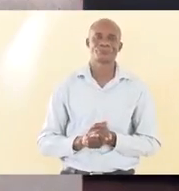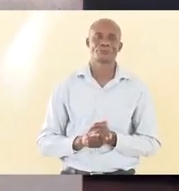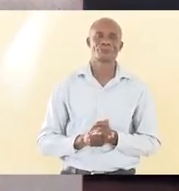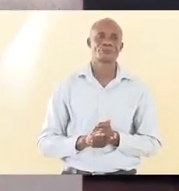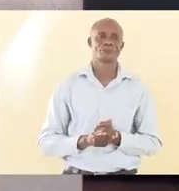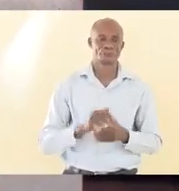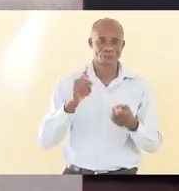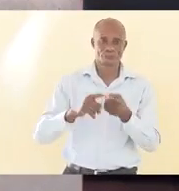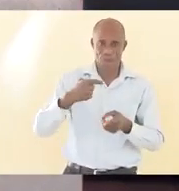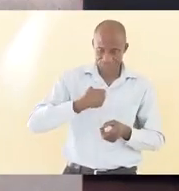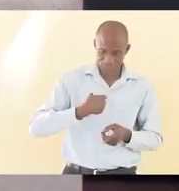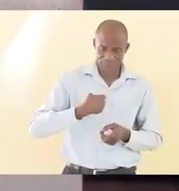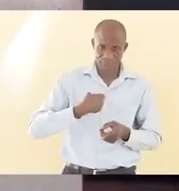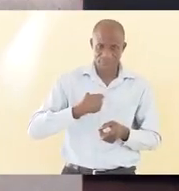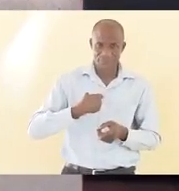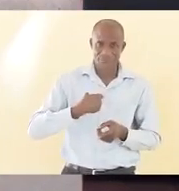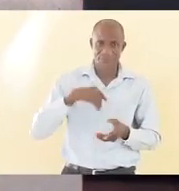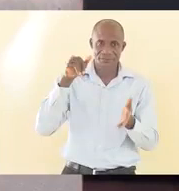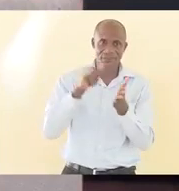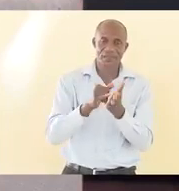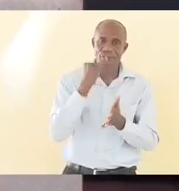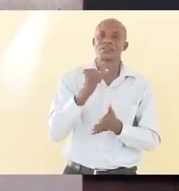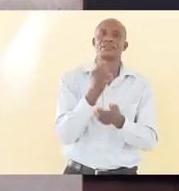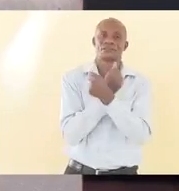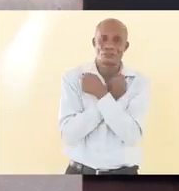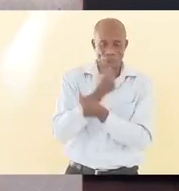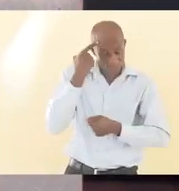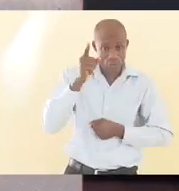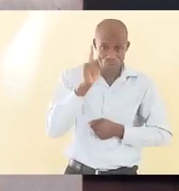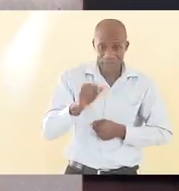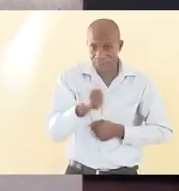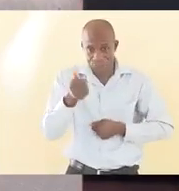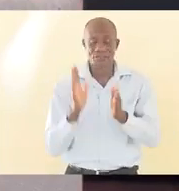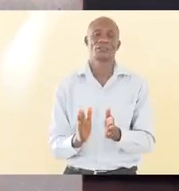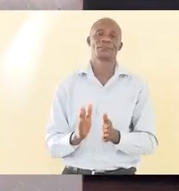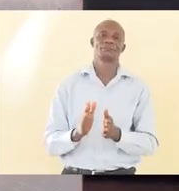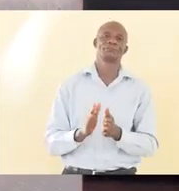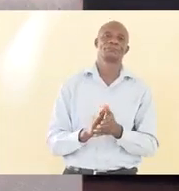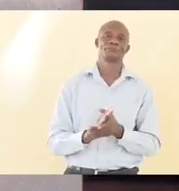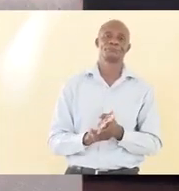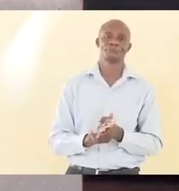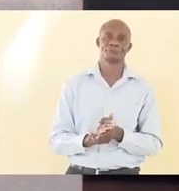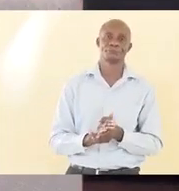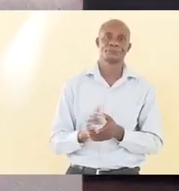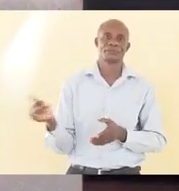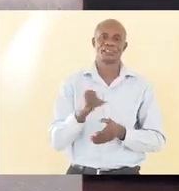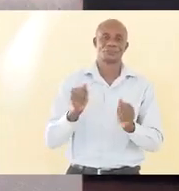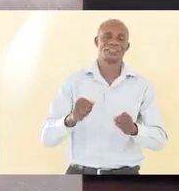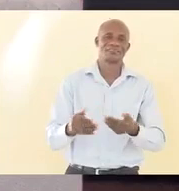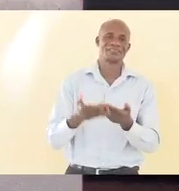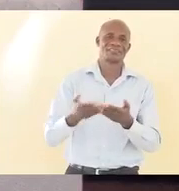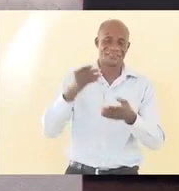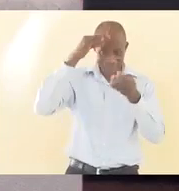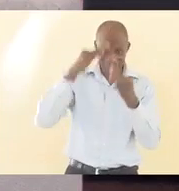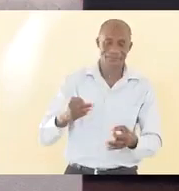Yes. To me, that's love for one another and Christian love in his best form. They could have